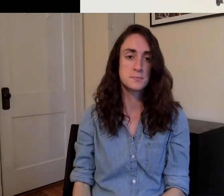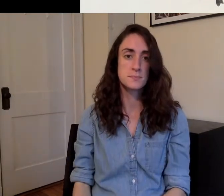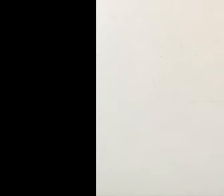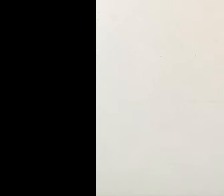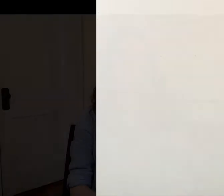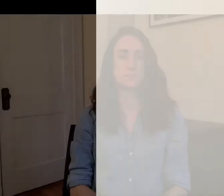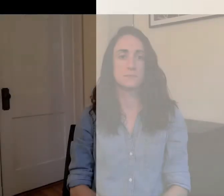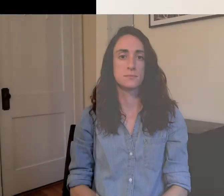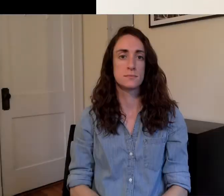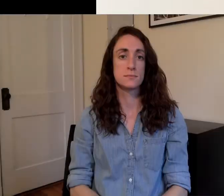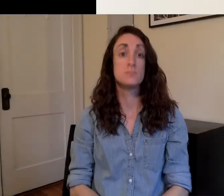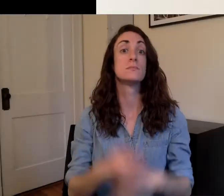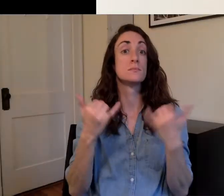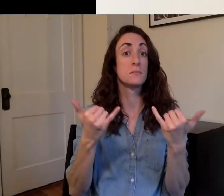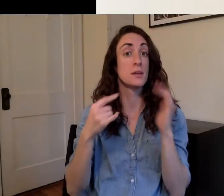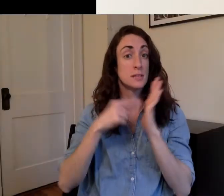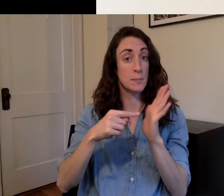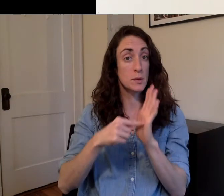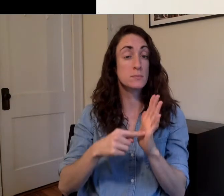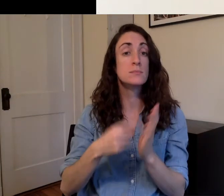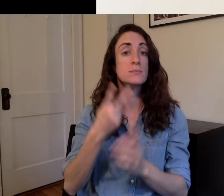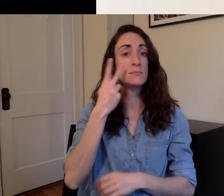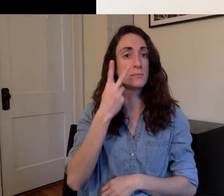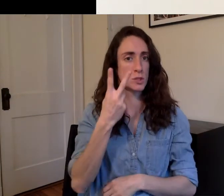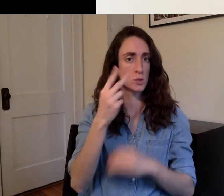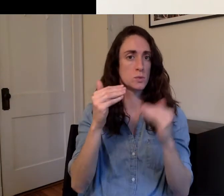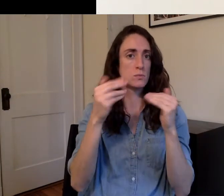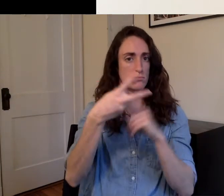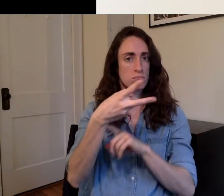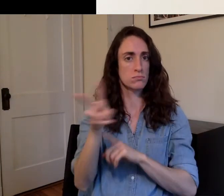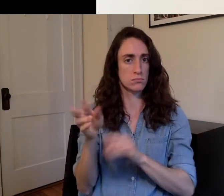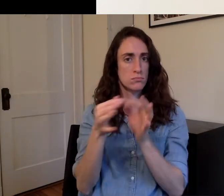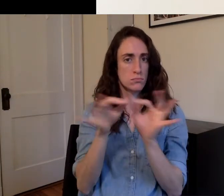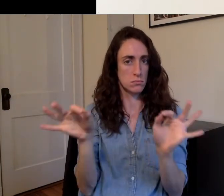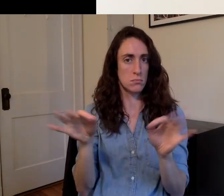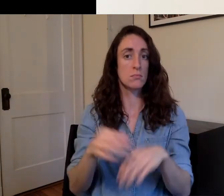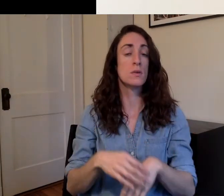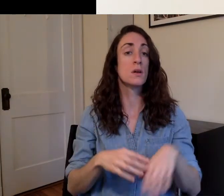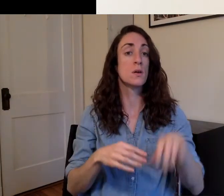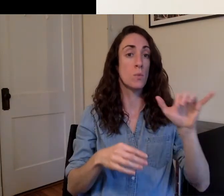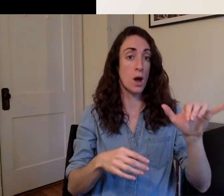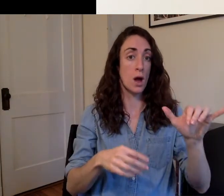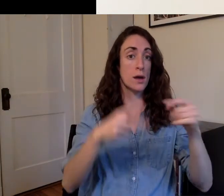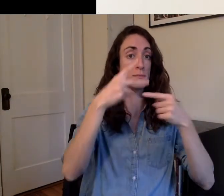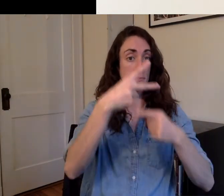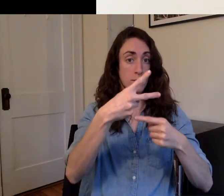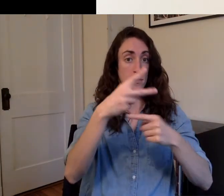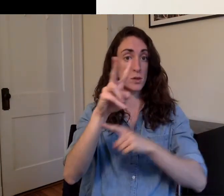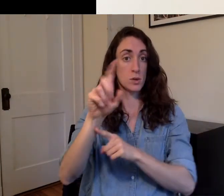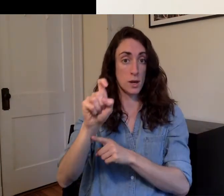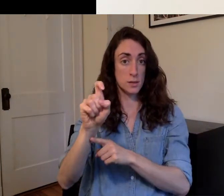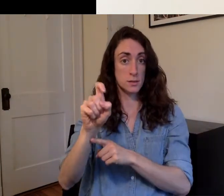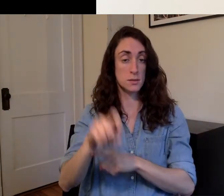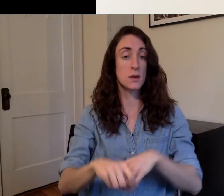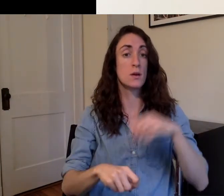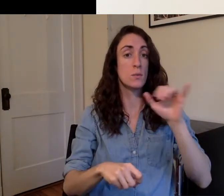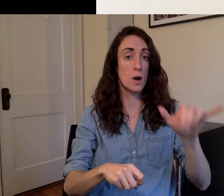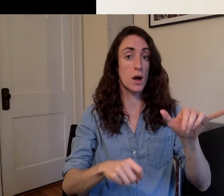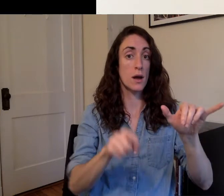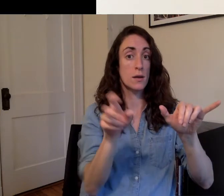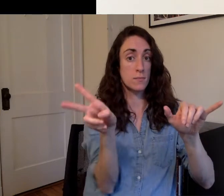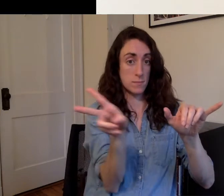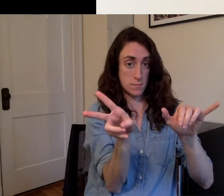So let's look at this example. We've got a system of inequalities. Y is greater than or equal to 2x, and y is less than negative 1/3